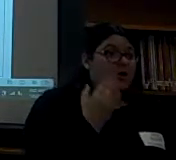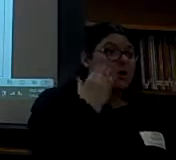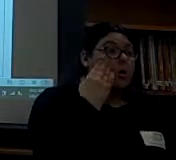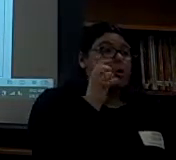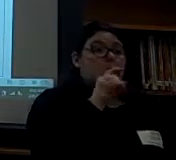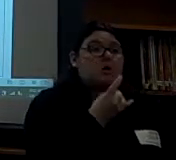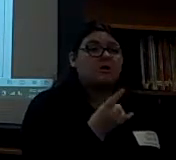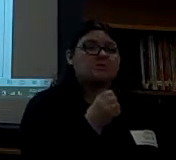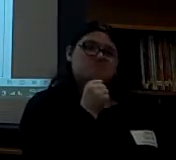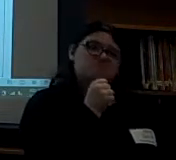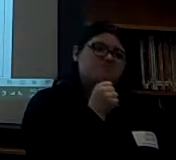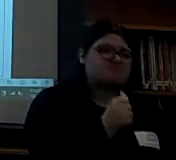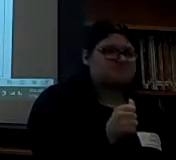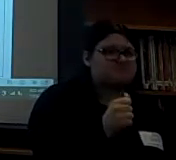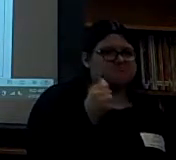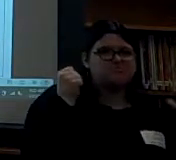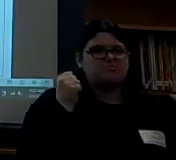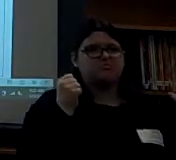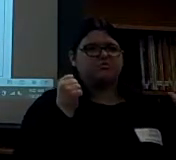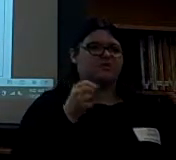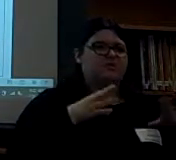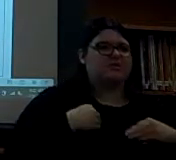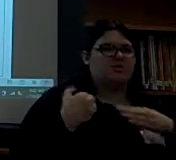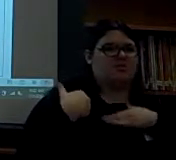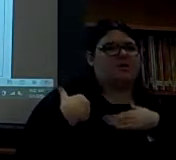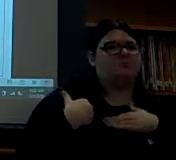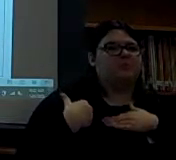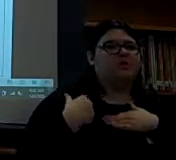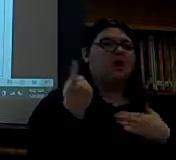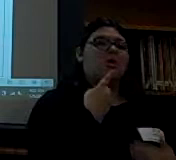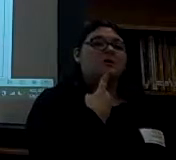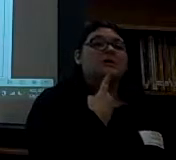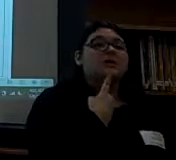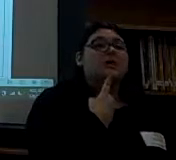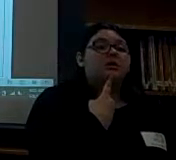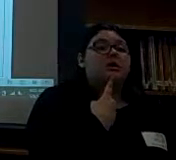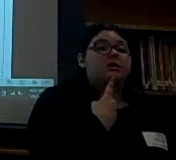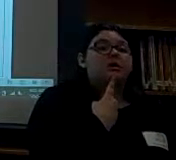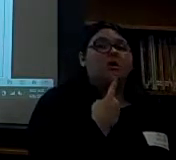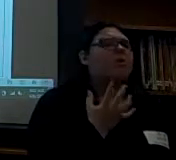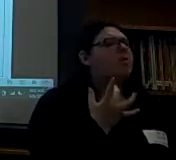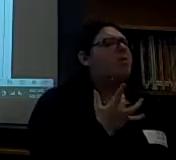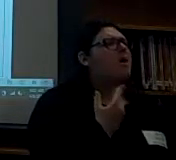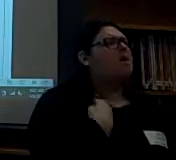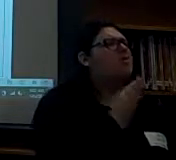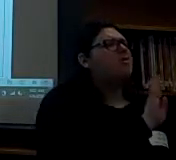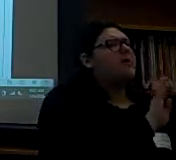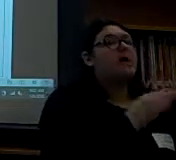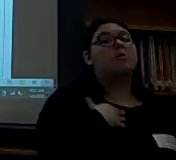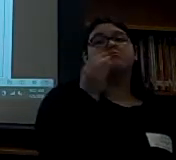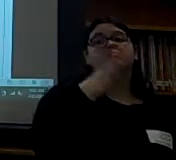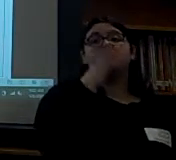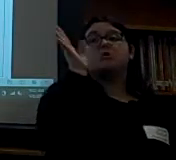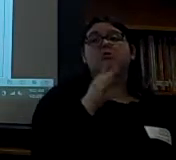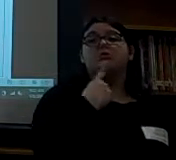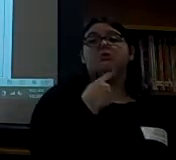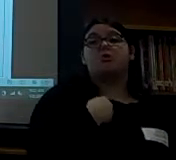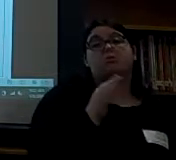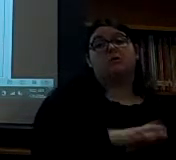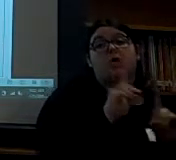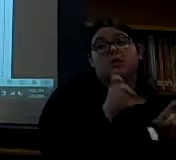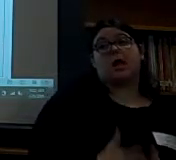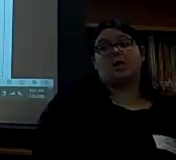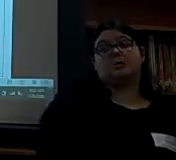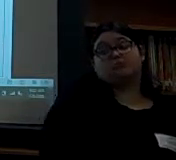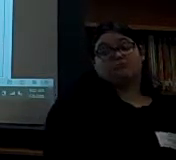who refuses to take responsibility, who always says, if you say, why did you get a B on that test? They say, my teacher never told me that was going to be on the